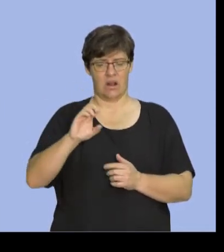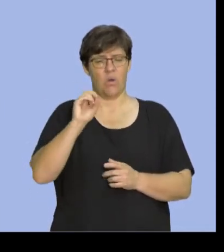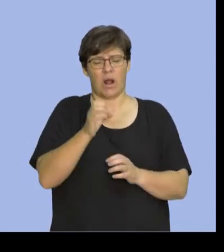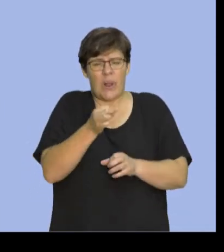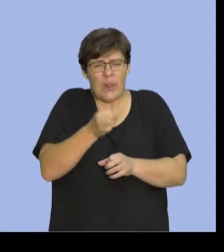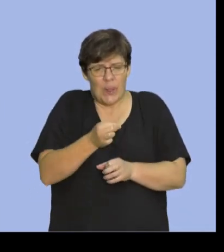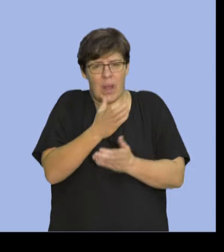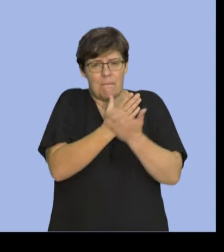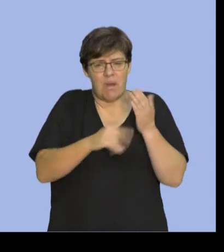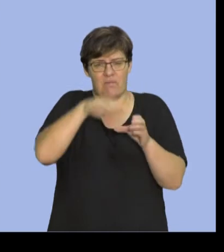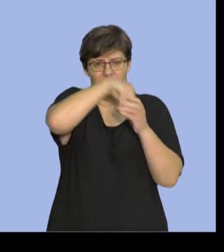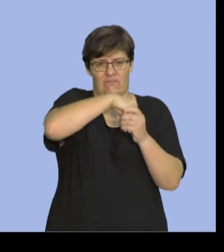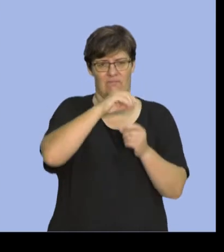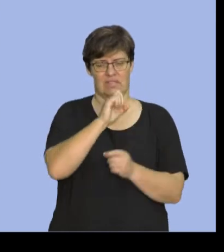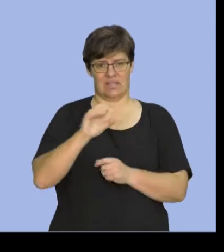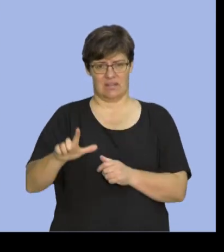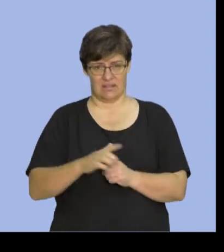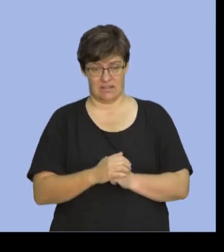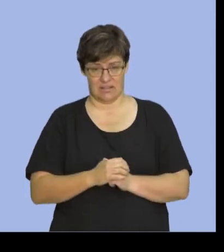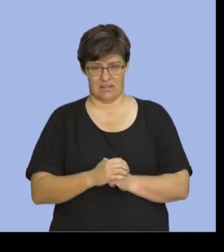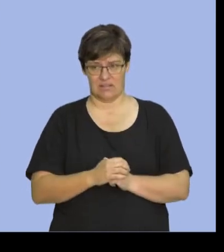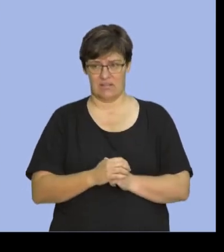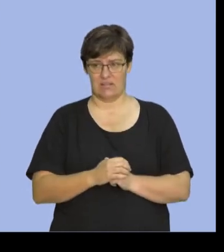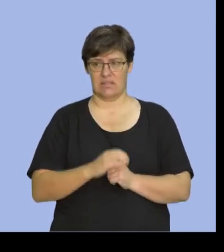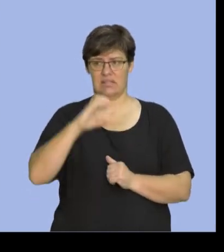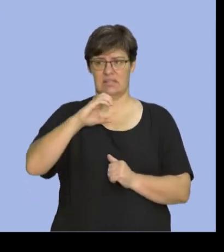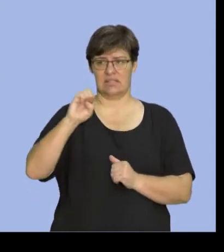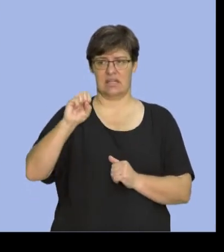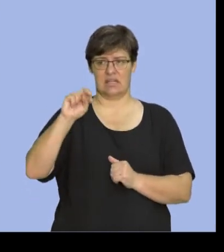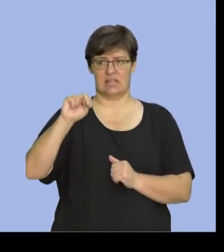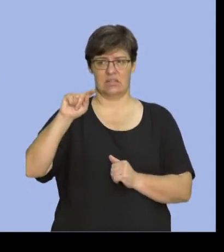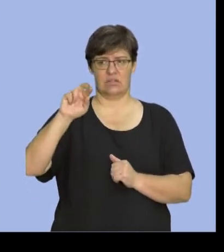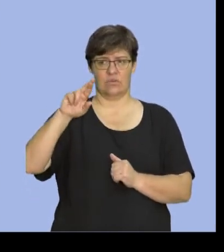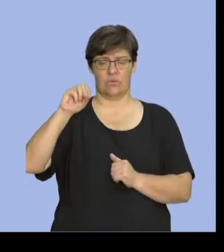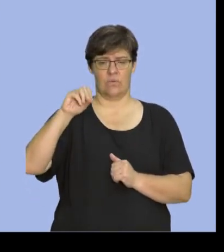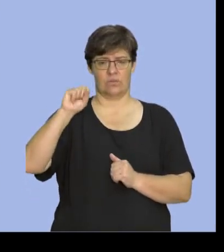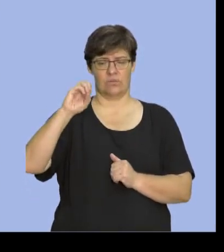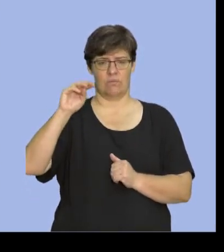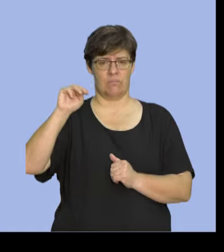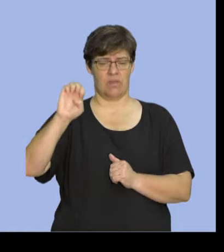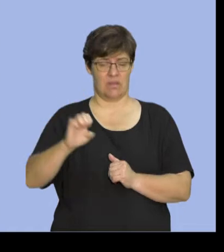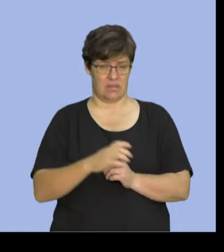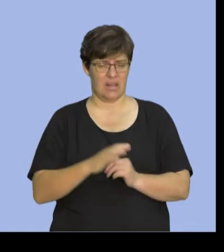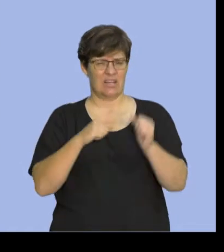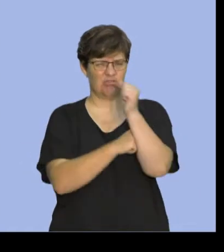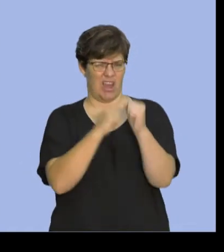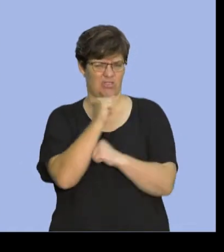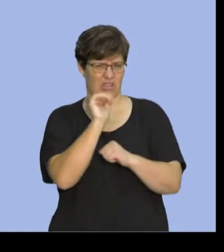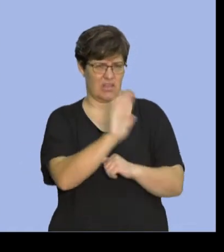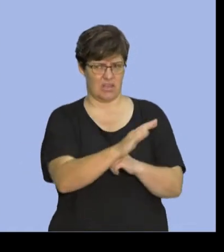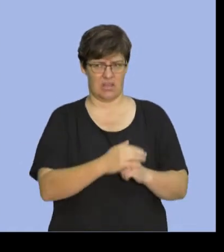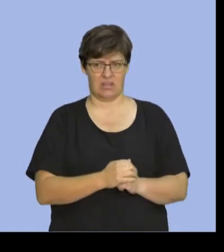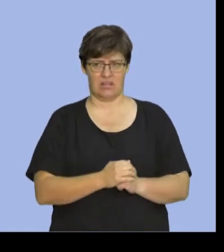smaller part in a cell. We're going to look at centrosomes as being structures. A very important part is